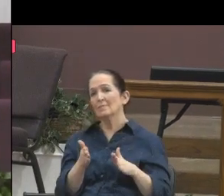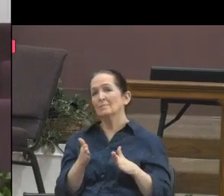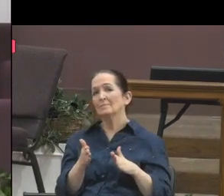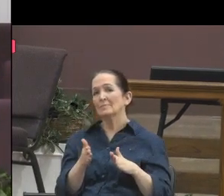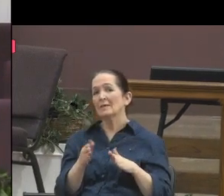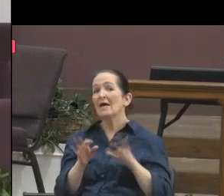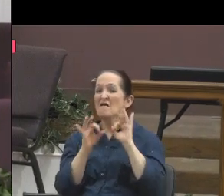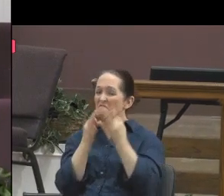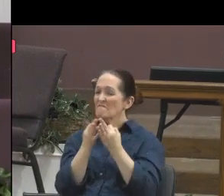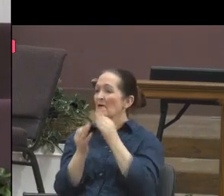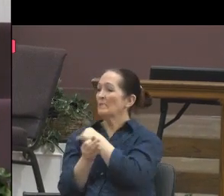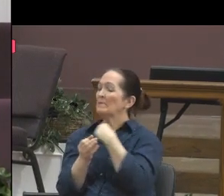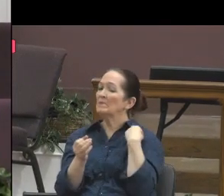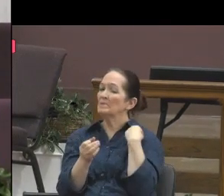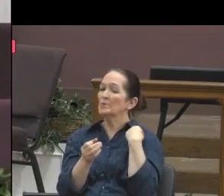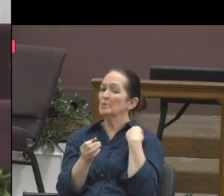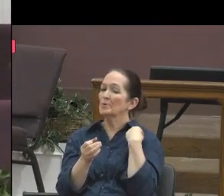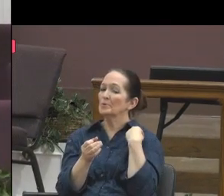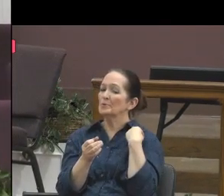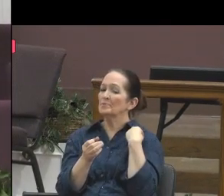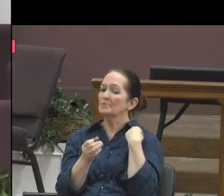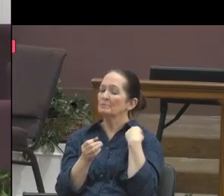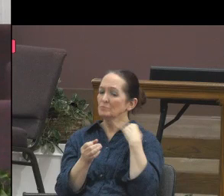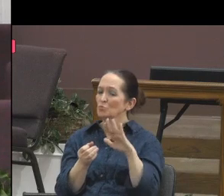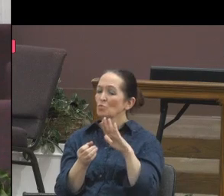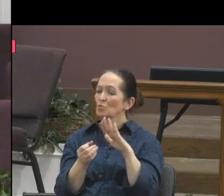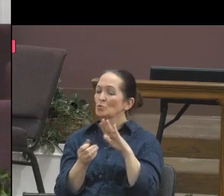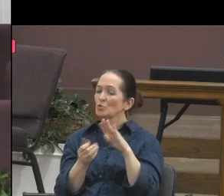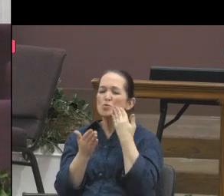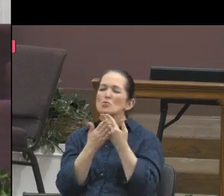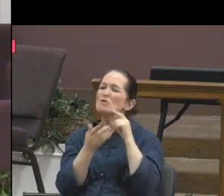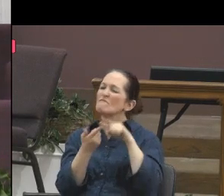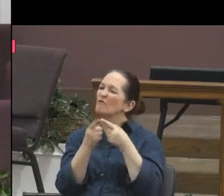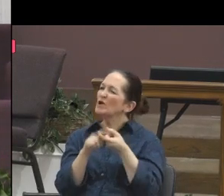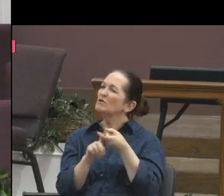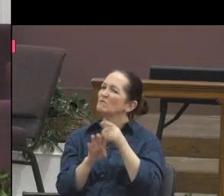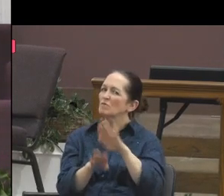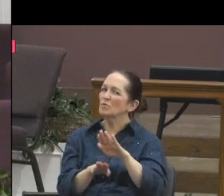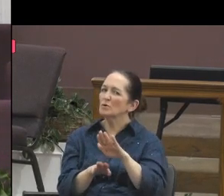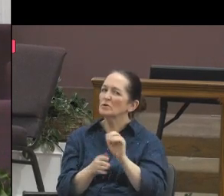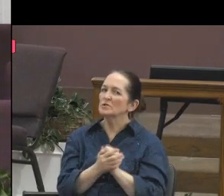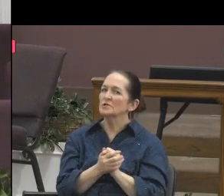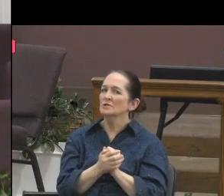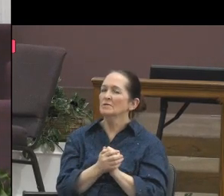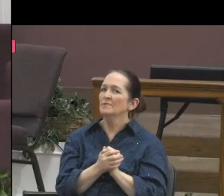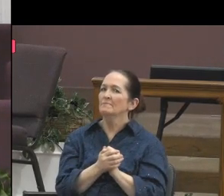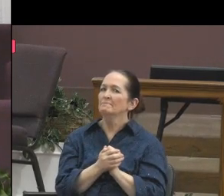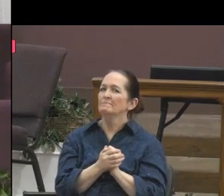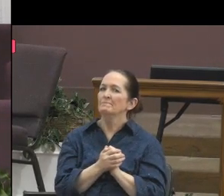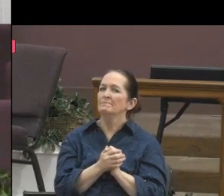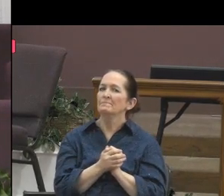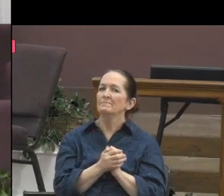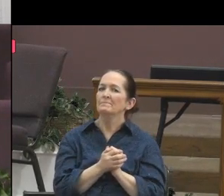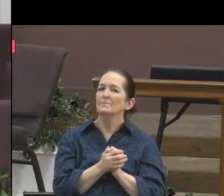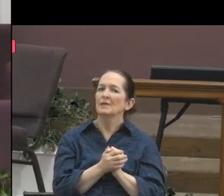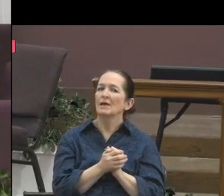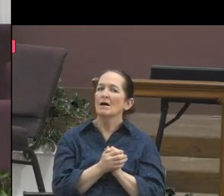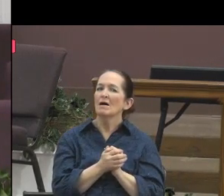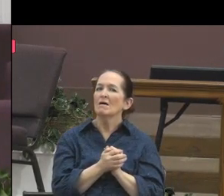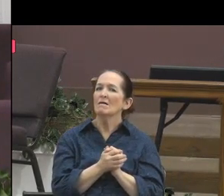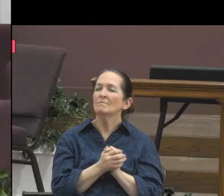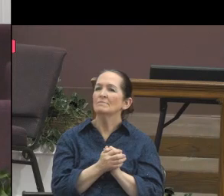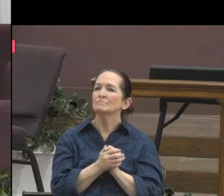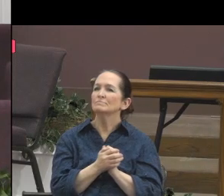if that family member of yours, if that good friend of yours, if that coworker of